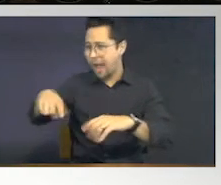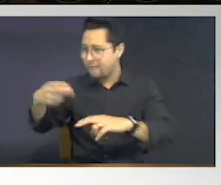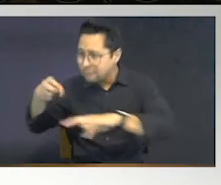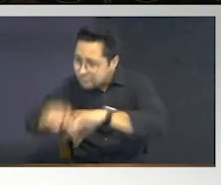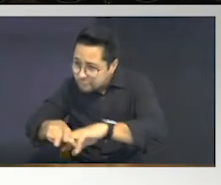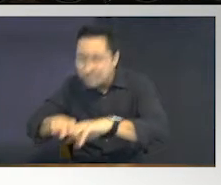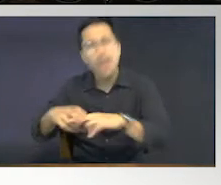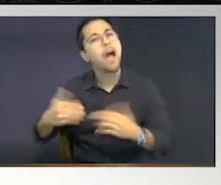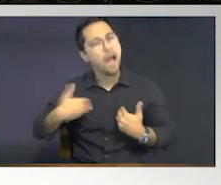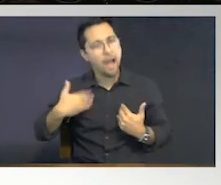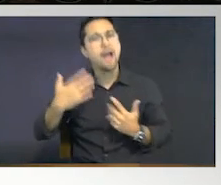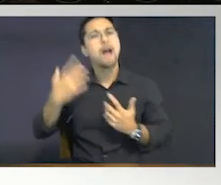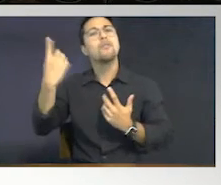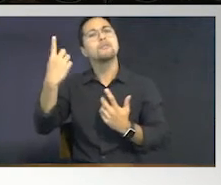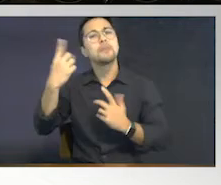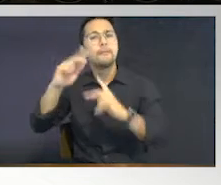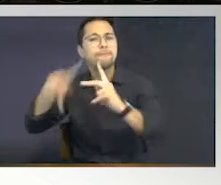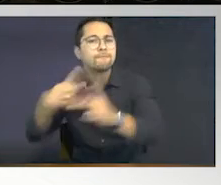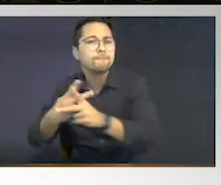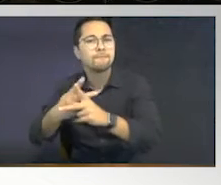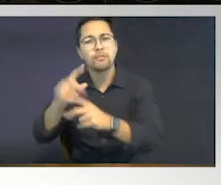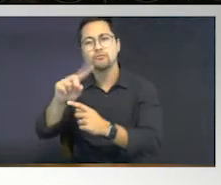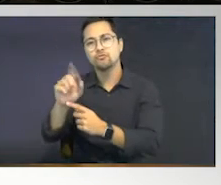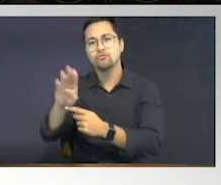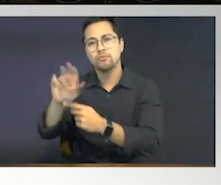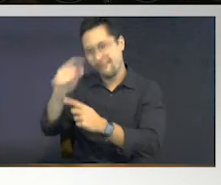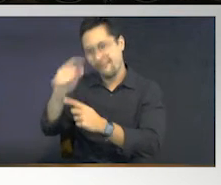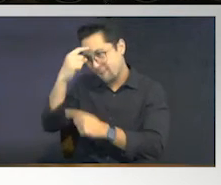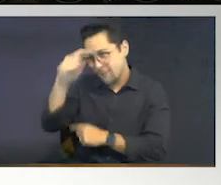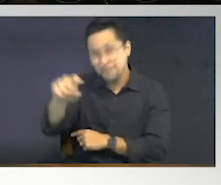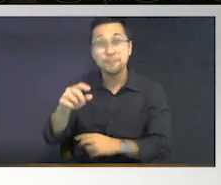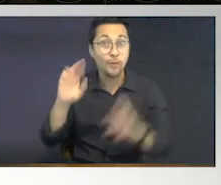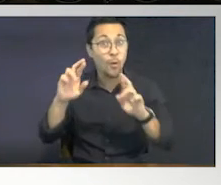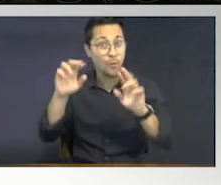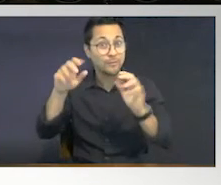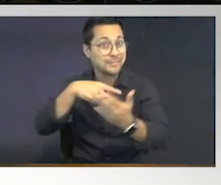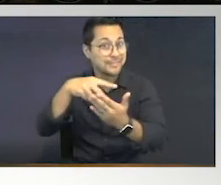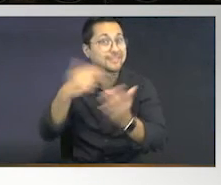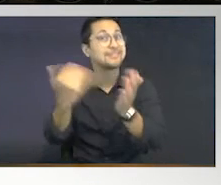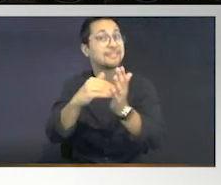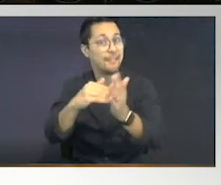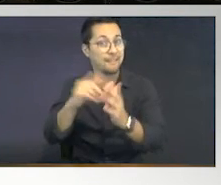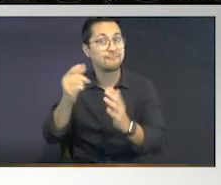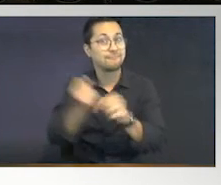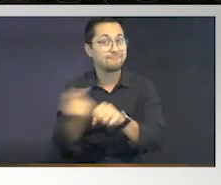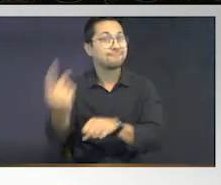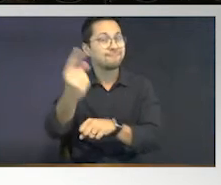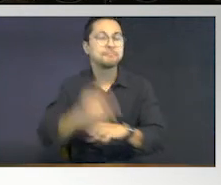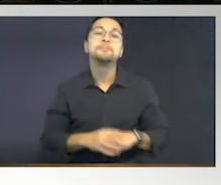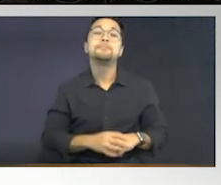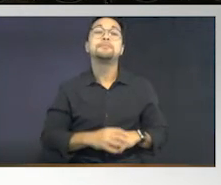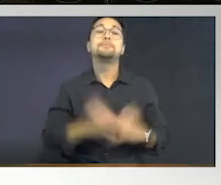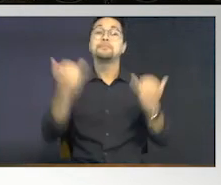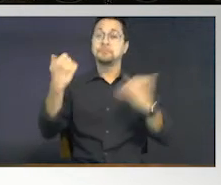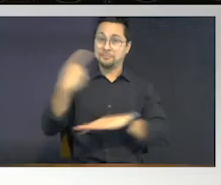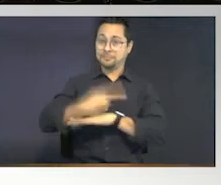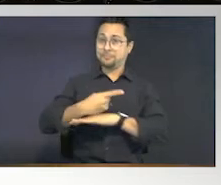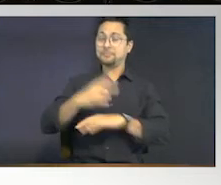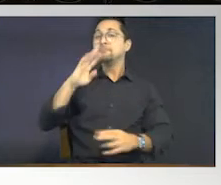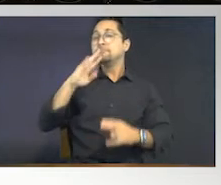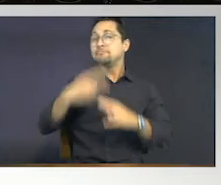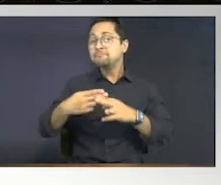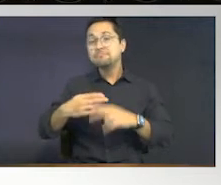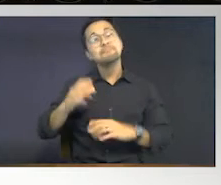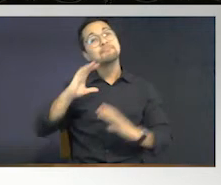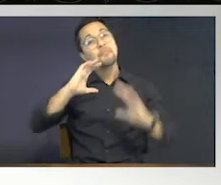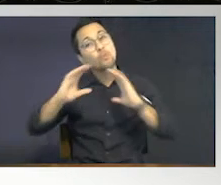you. So hopefully we can dance again next year. So we're going to talk about communication today, and sharing